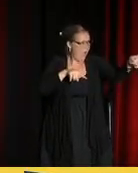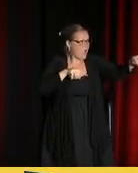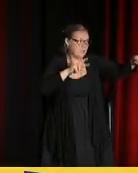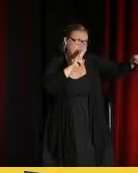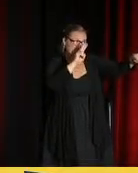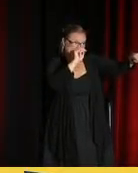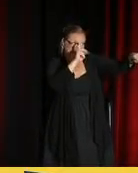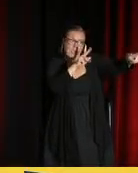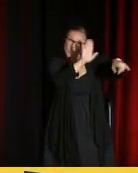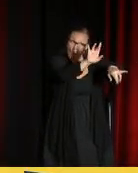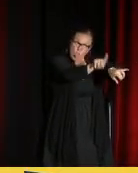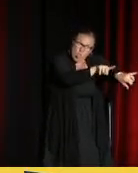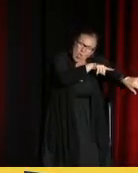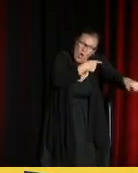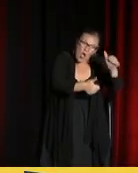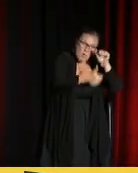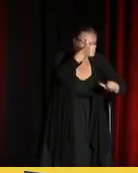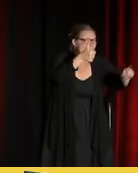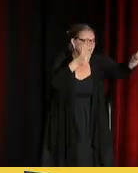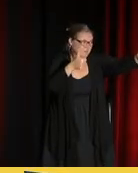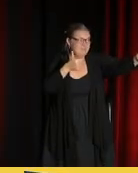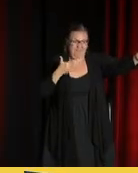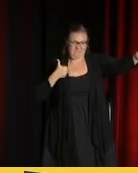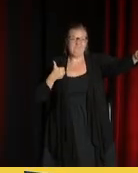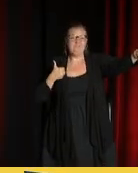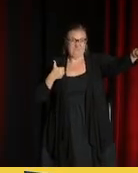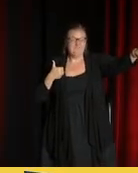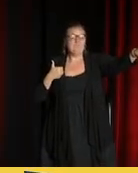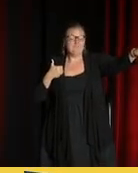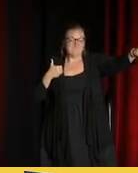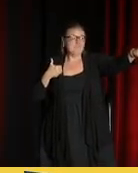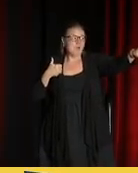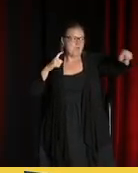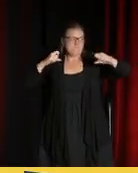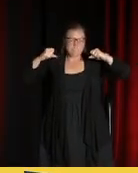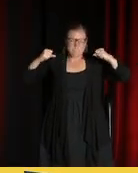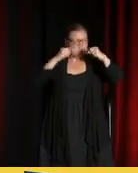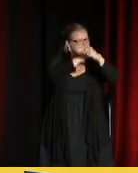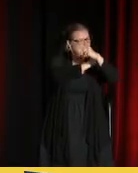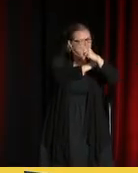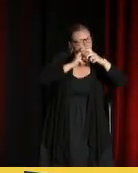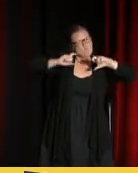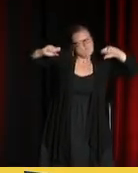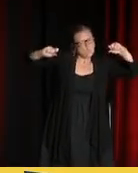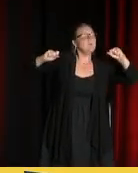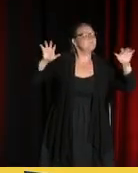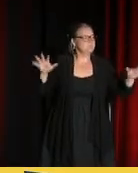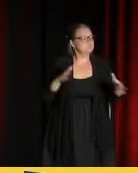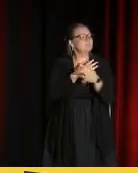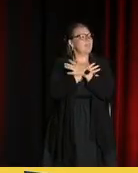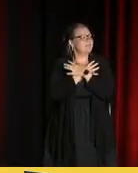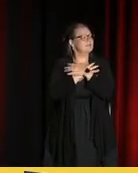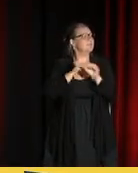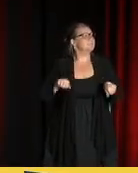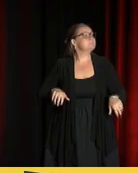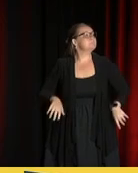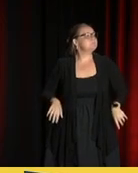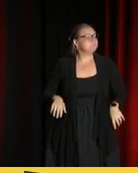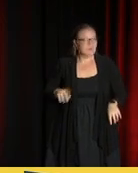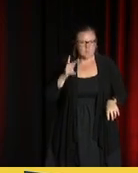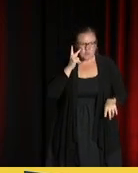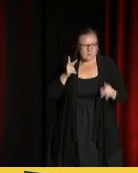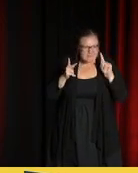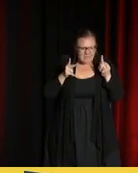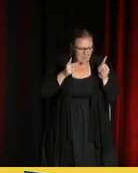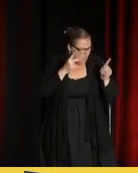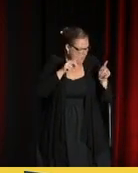longest one there. Pull on that really hard. You pulling? Everybody, muscles. All right, good. You can relax. Look at the end of the rope.